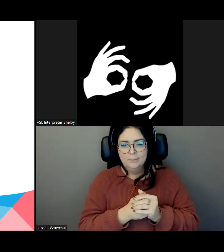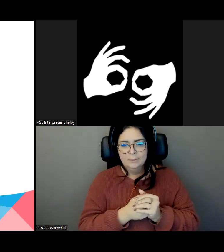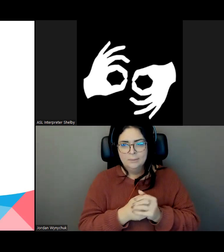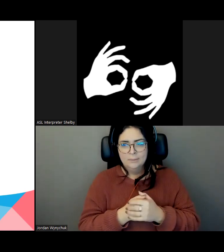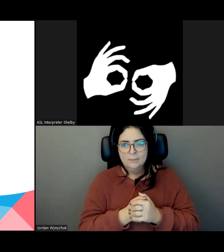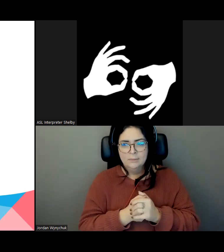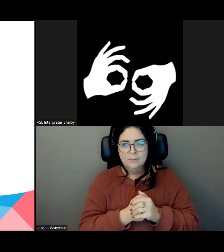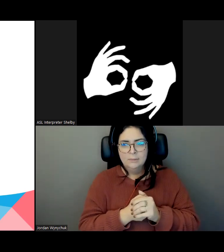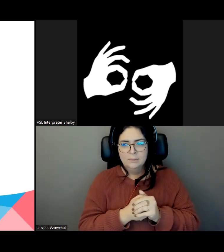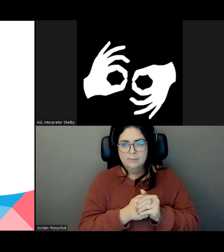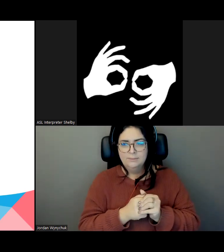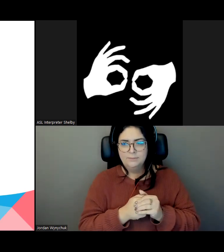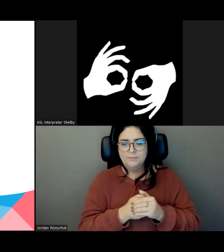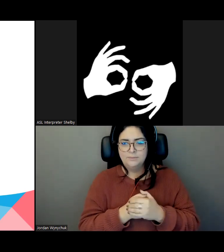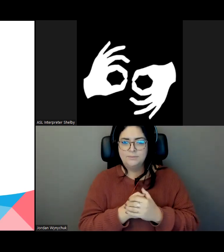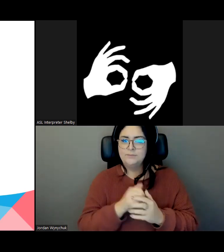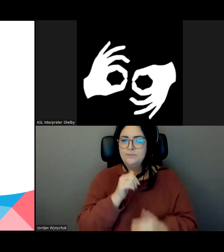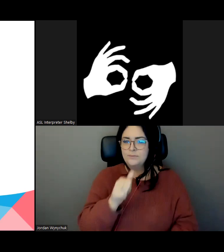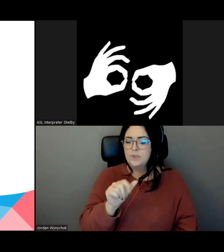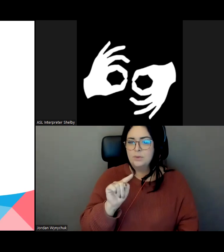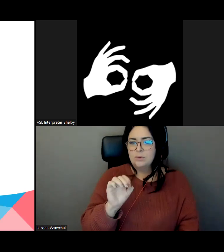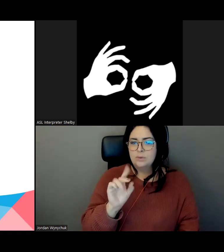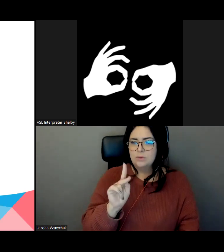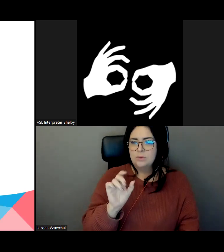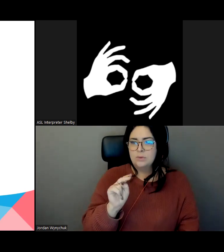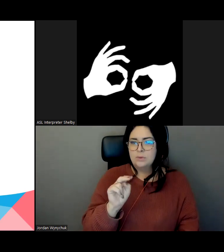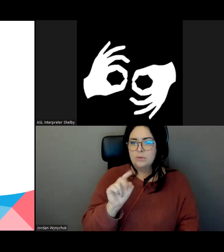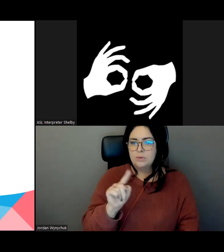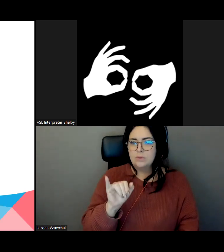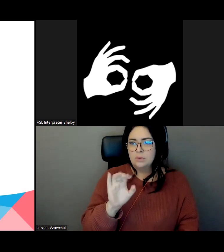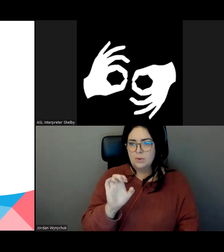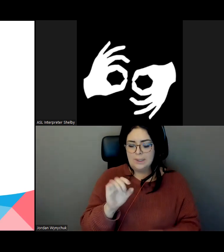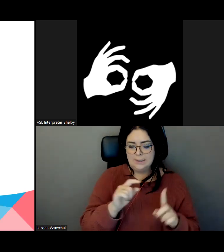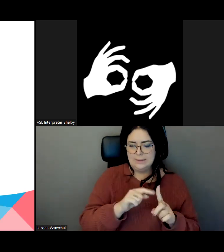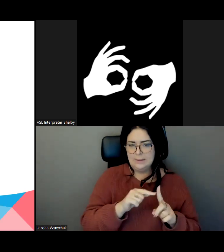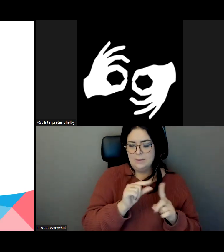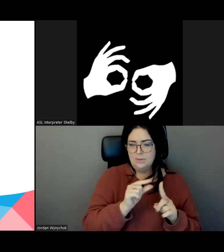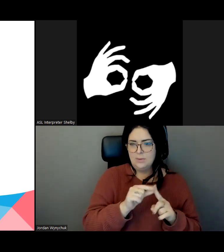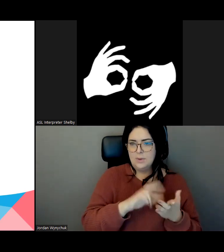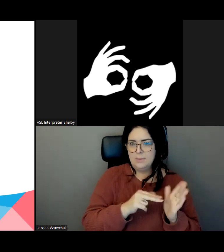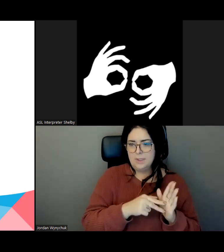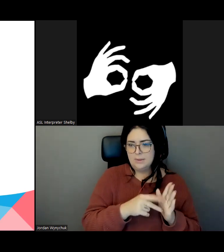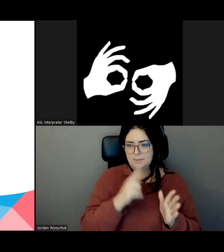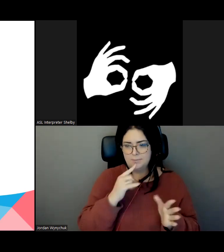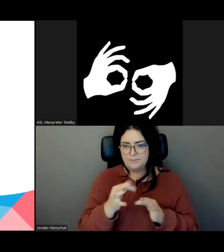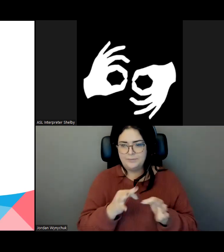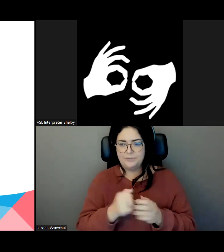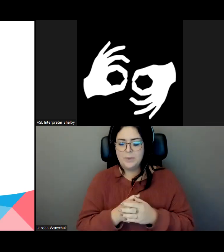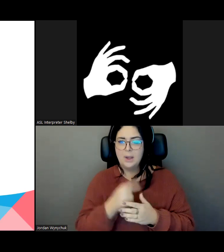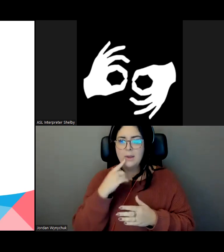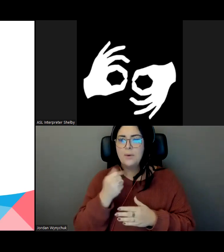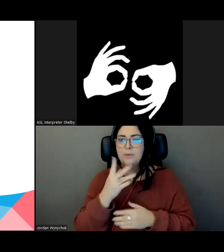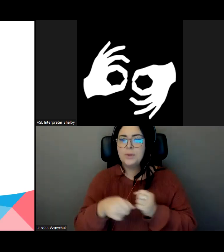is, for instance, I was in a situation a few years